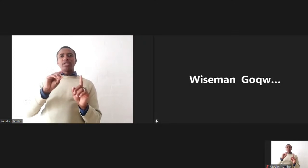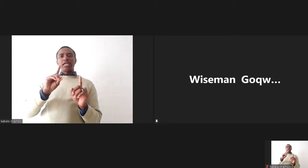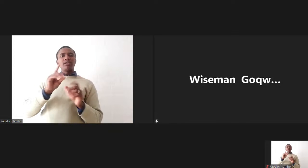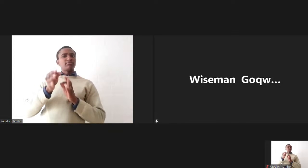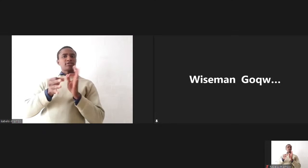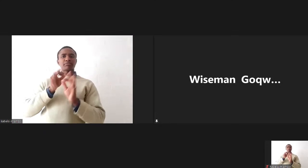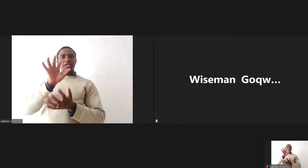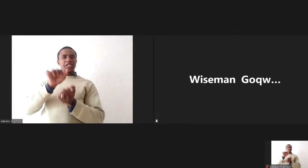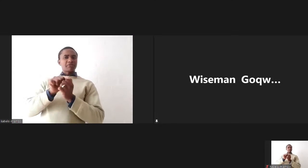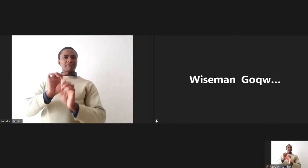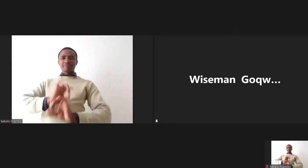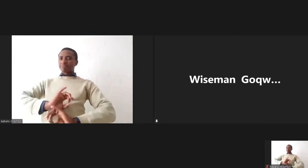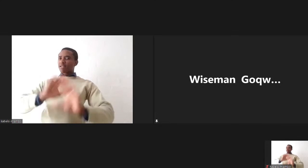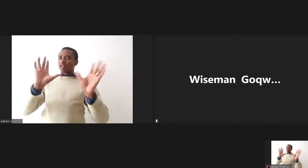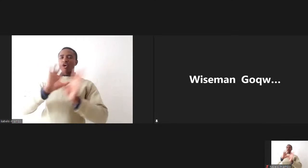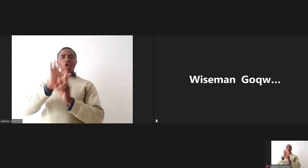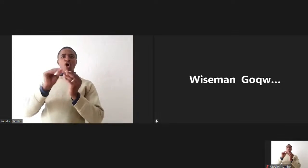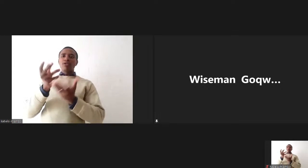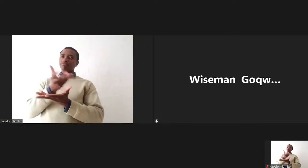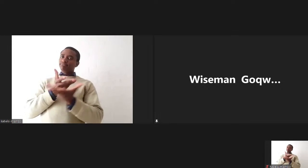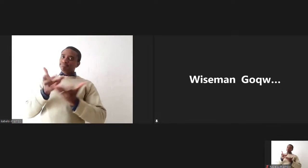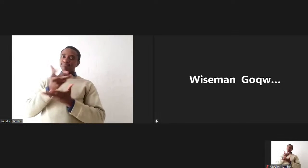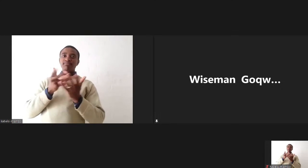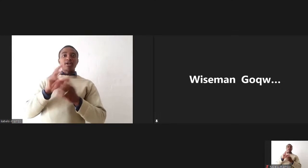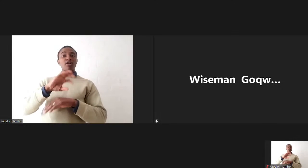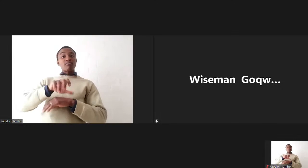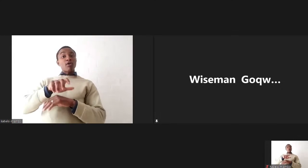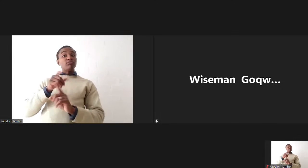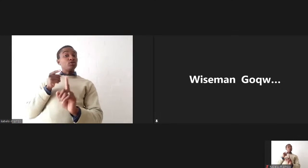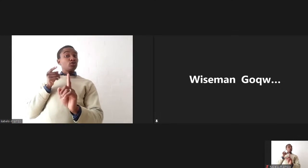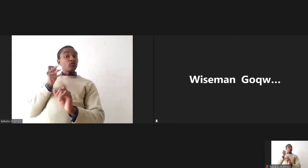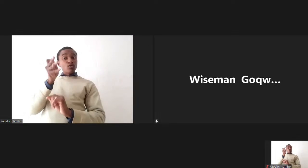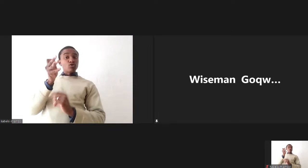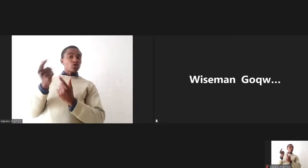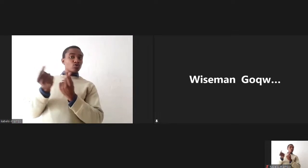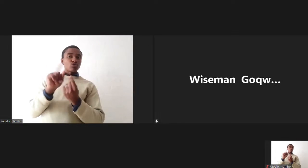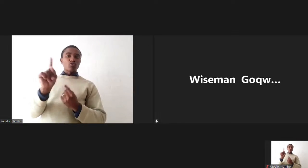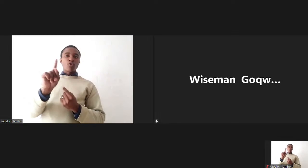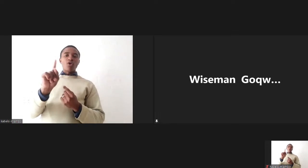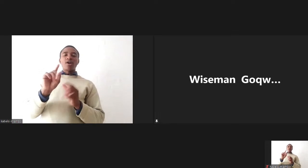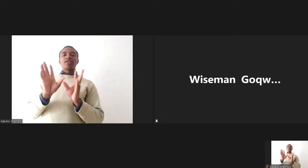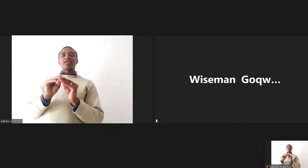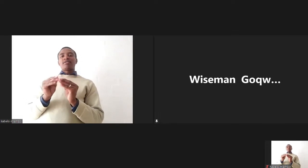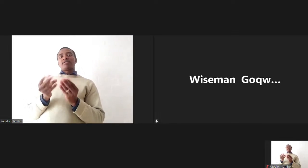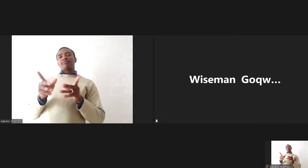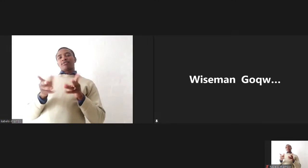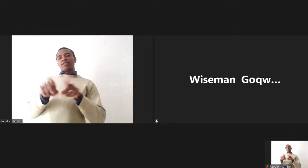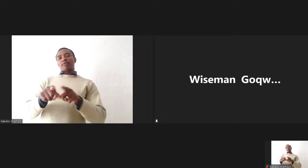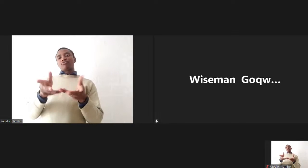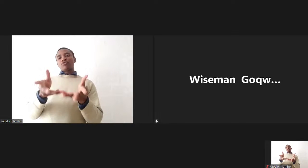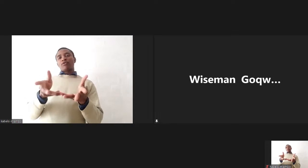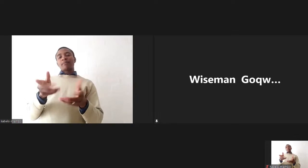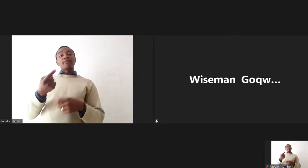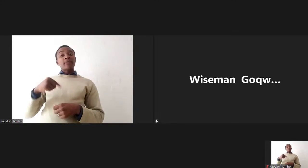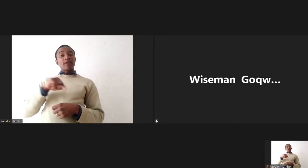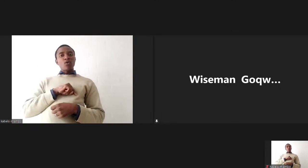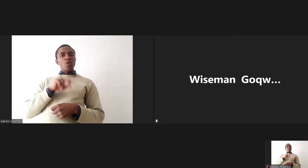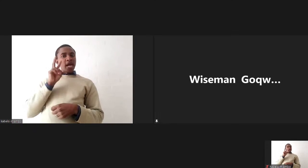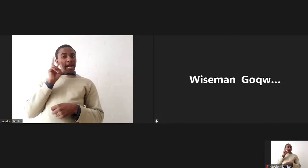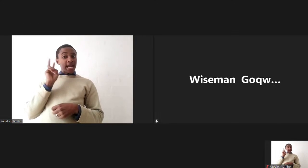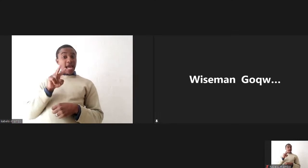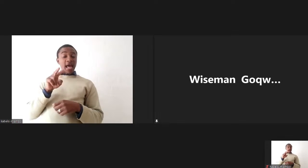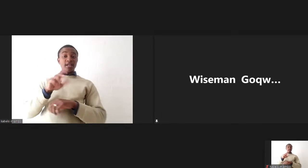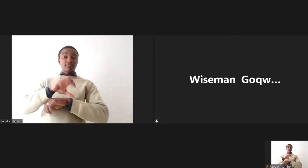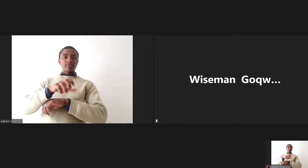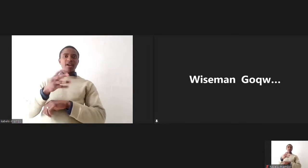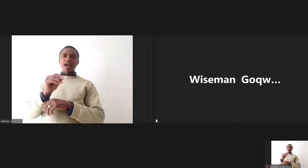the deliberations and what the province would like to see being taken forward in these kind of discussions. And the fact that we realize in the province that we've got all